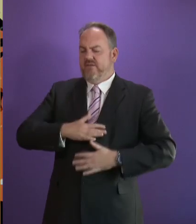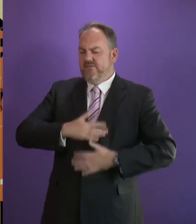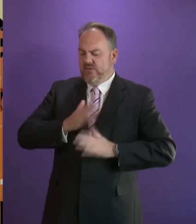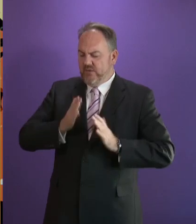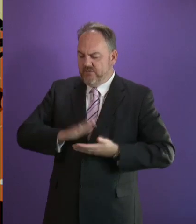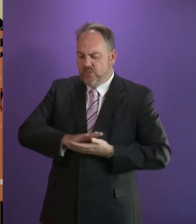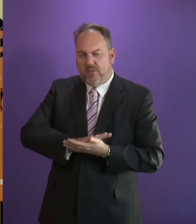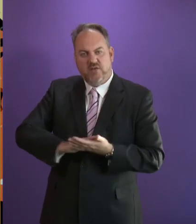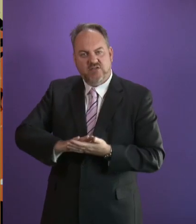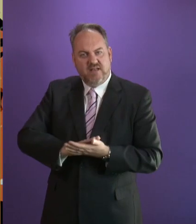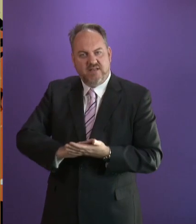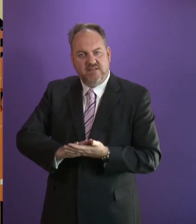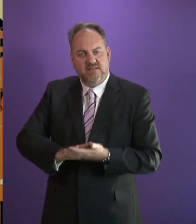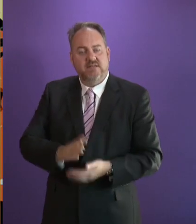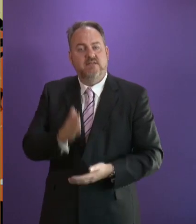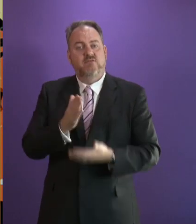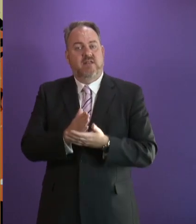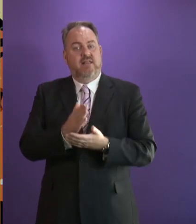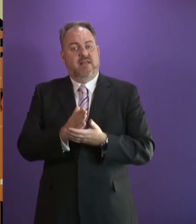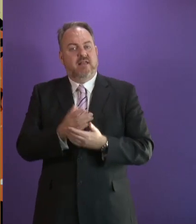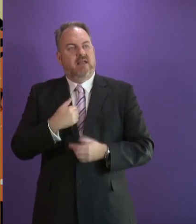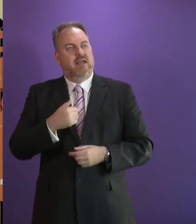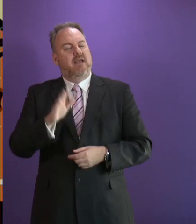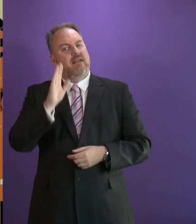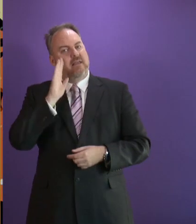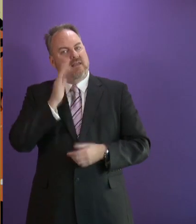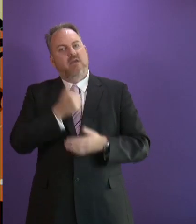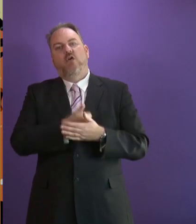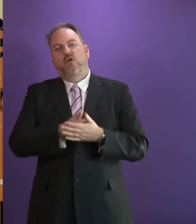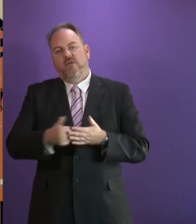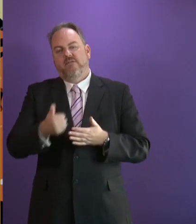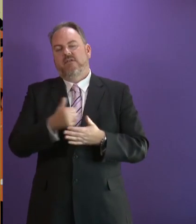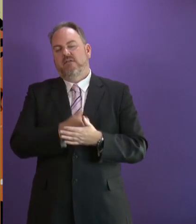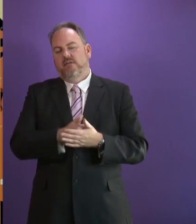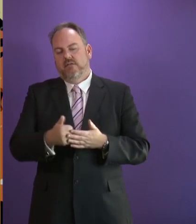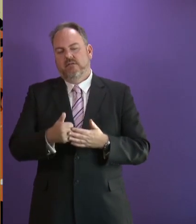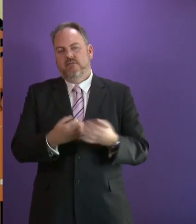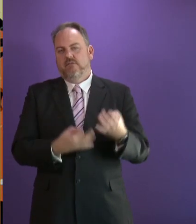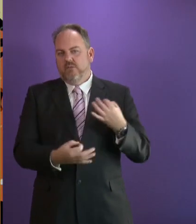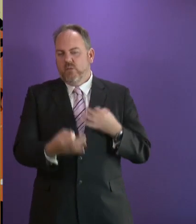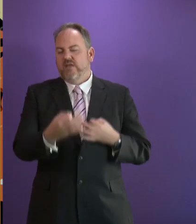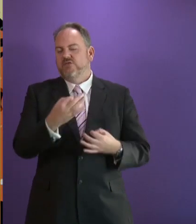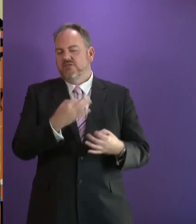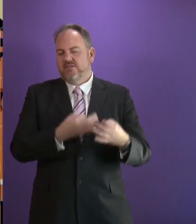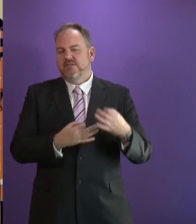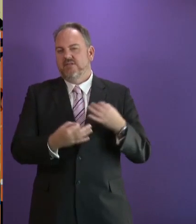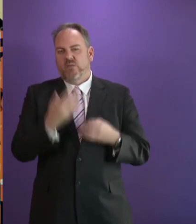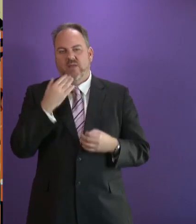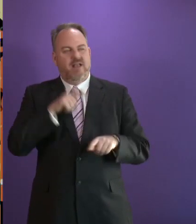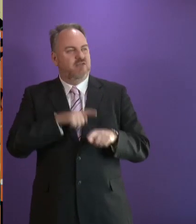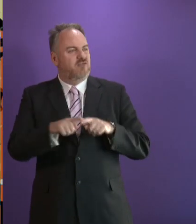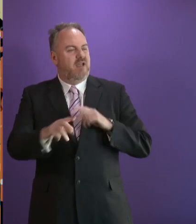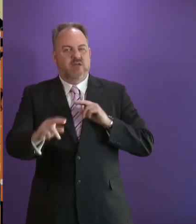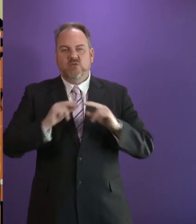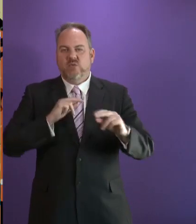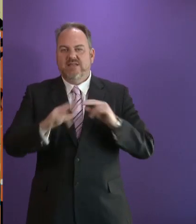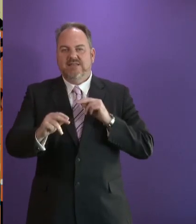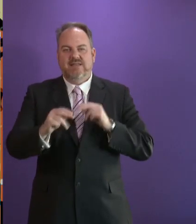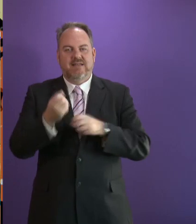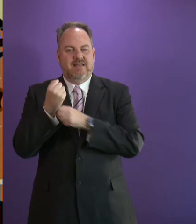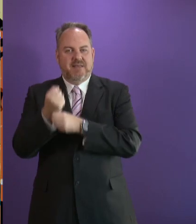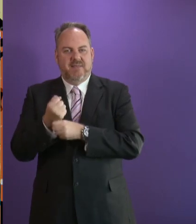want to leave you with 3 myths that I get asked about when anybody, really what I'm saying is when anybody tweets the campaign. And you